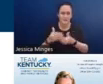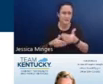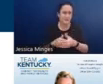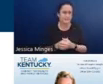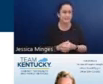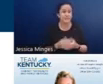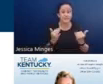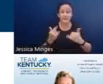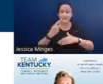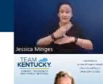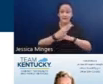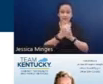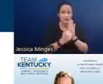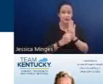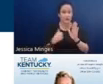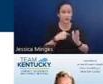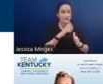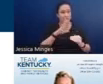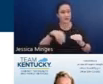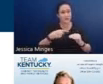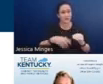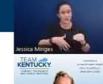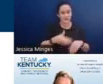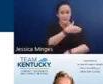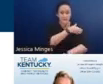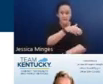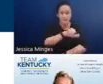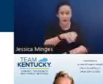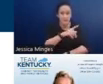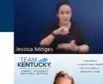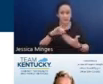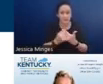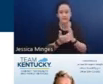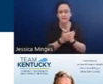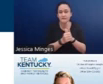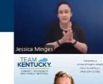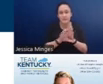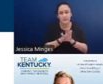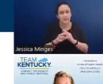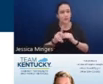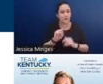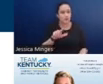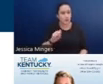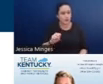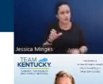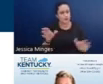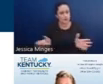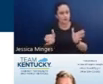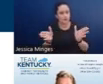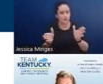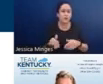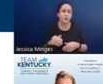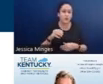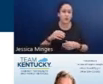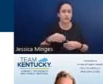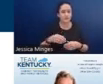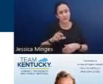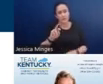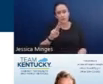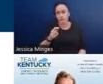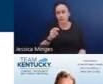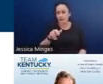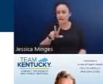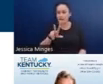Presentation, the Pregnancy Empowerment Project, Skill Building and Tools to Promote Reproductive Health in Partnership with Harm Reduction and Recovery Communities.